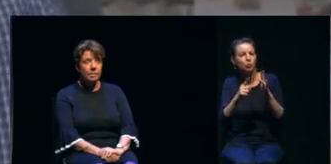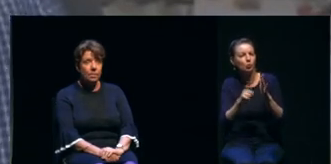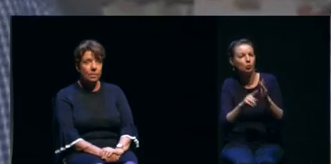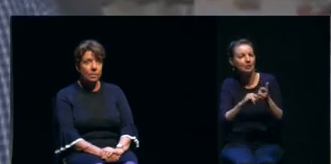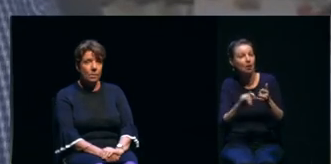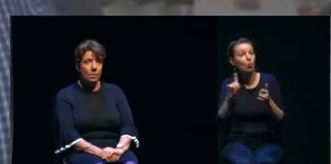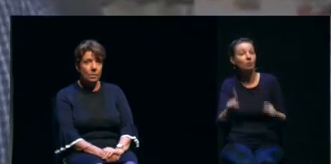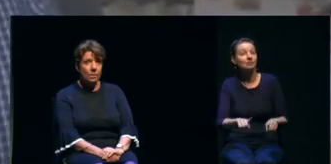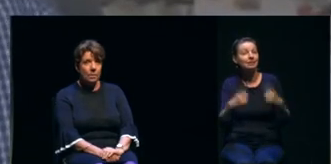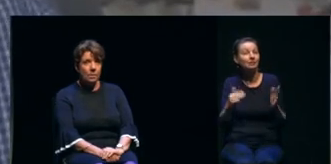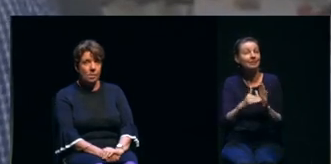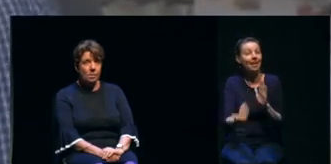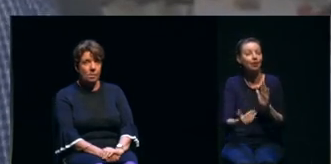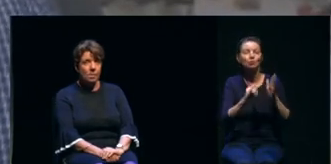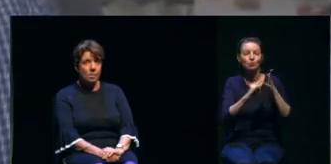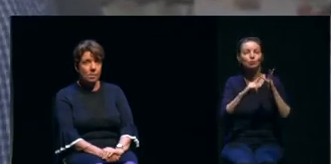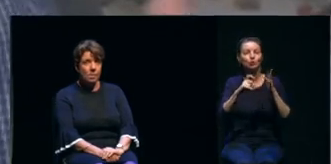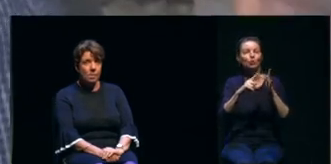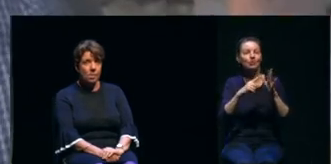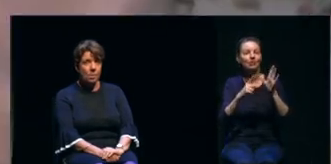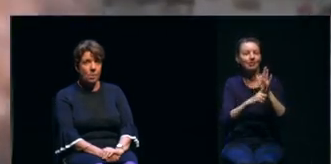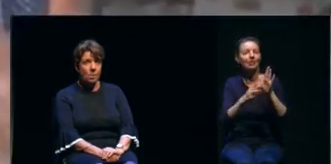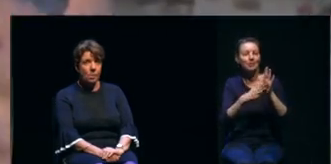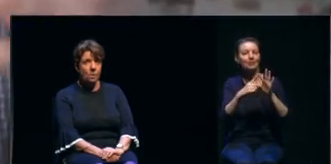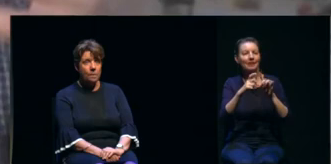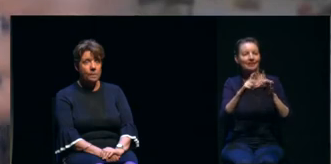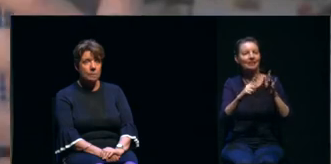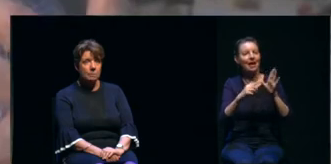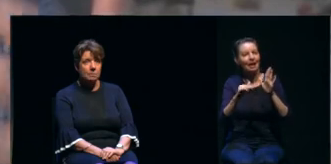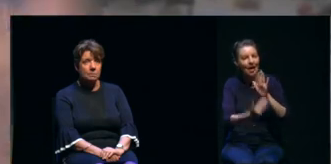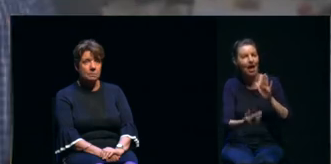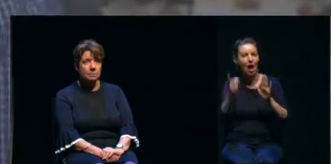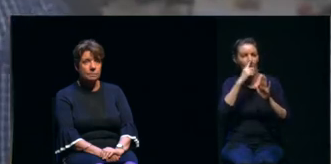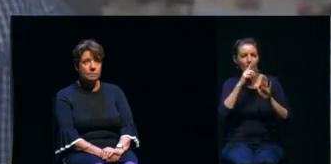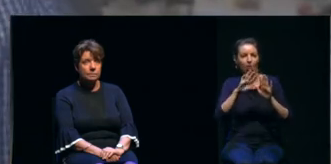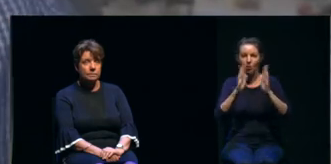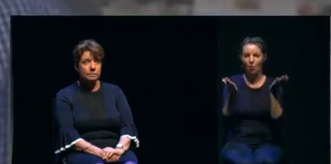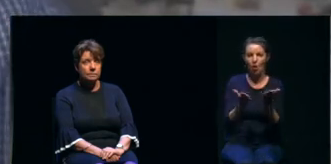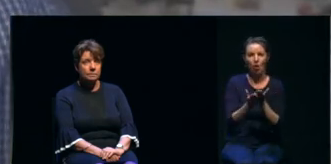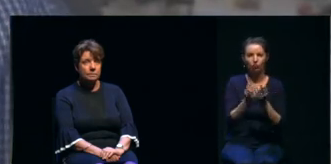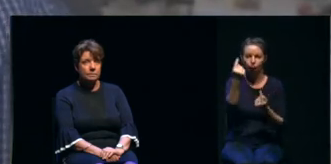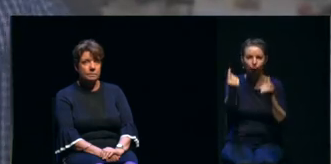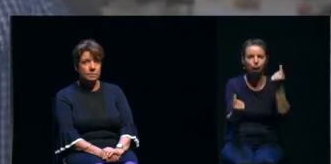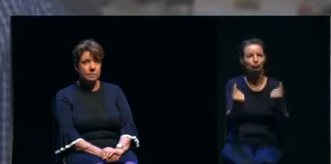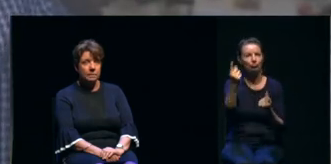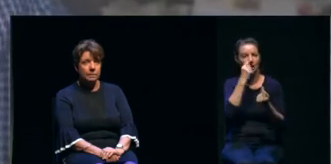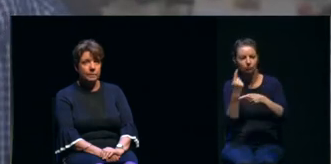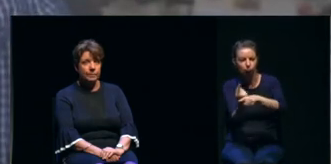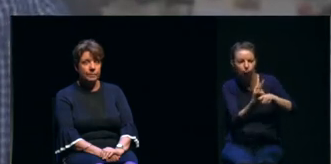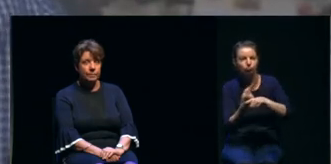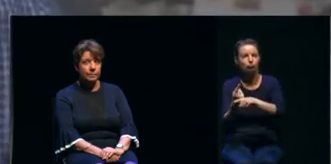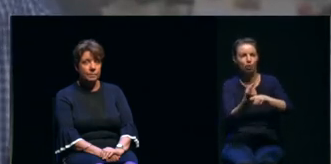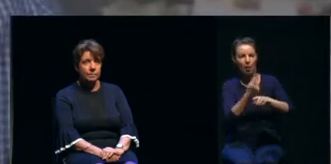media. This is the first time that women across the world have been able to talk to each other unmediated and be able to recognise these things and name